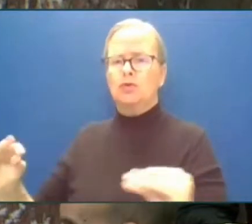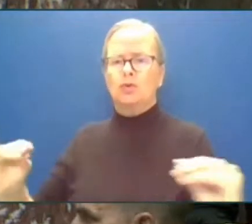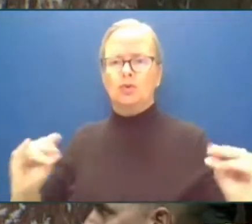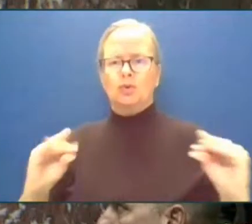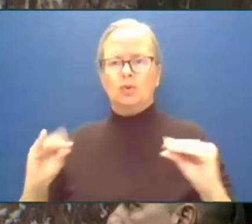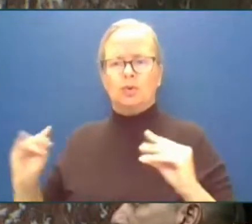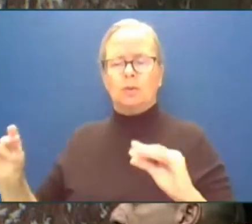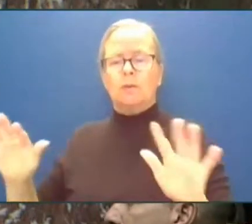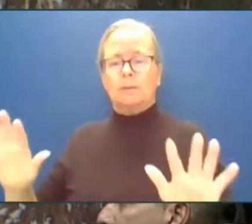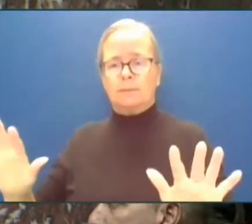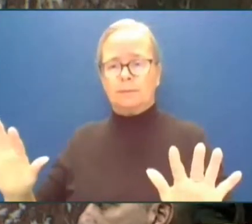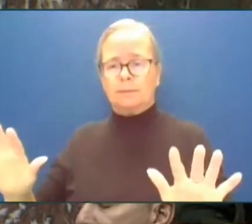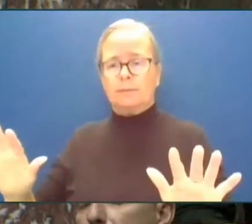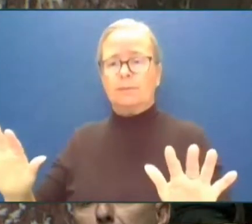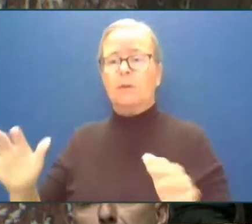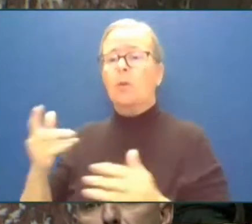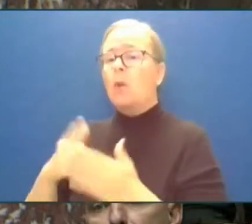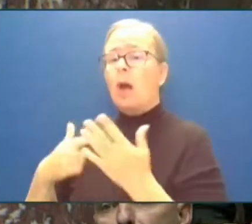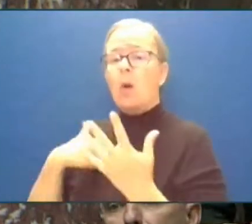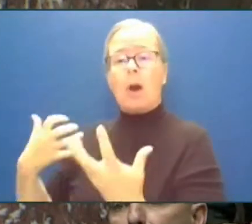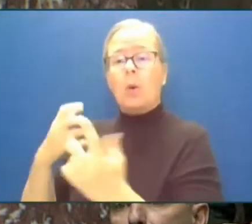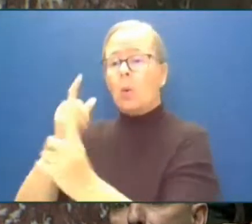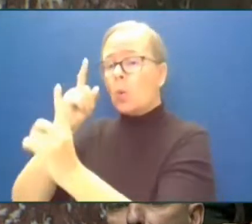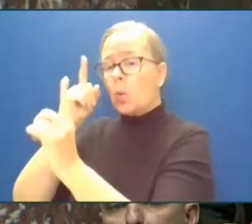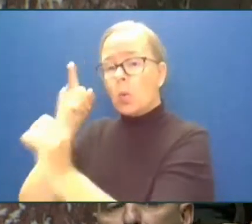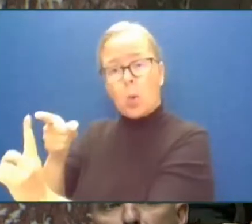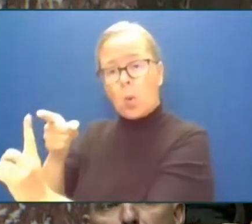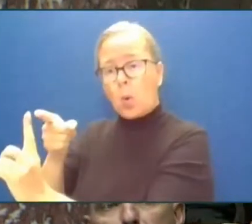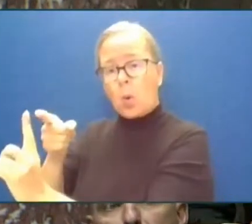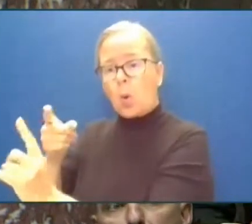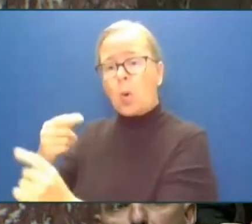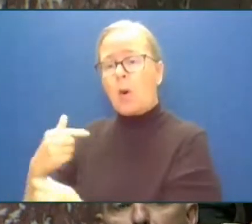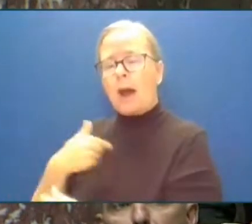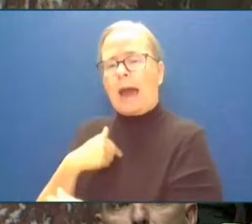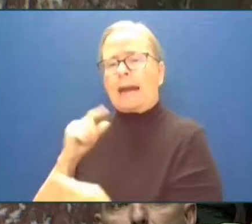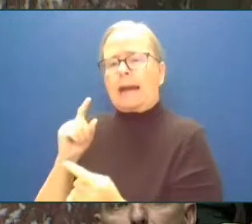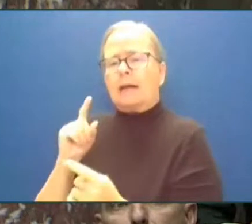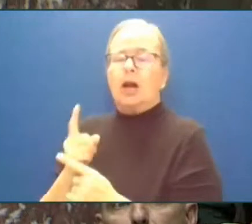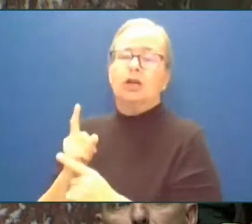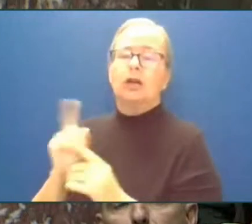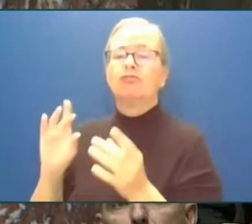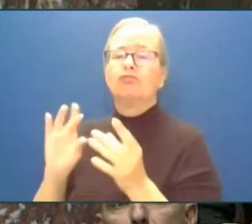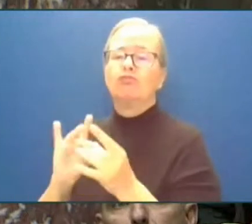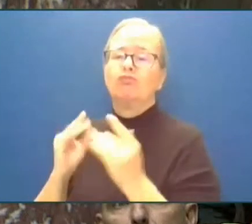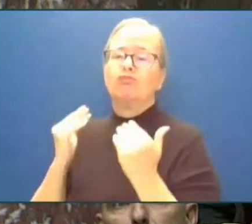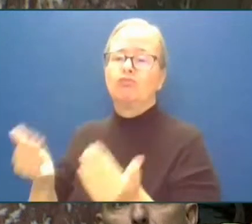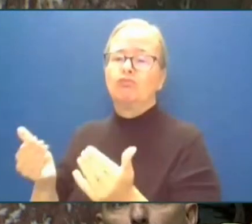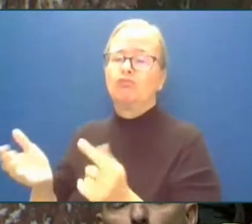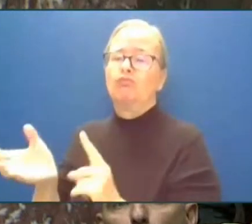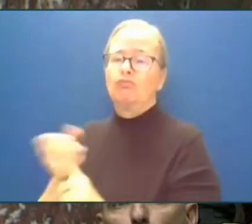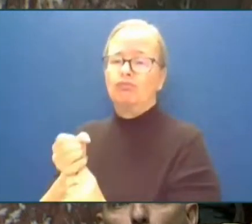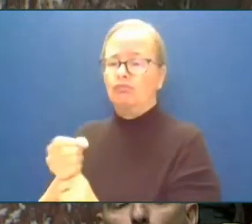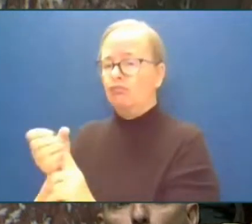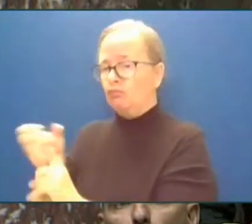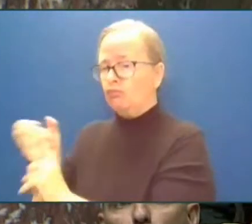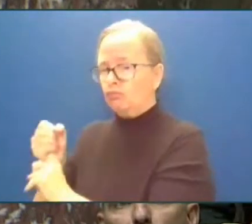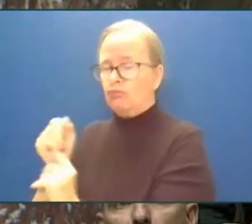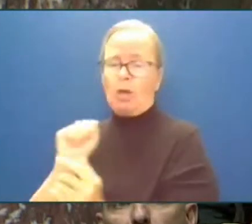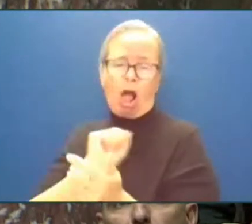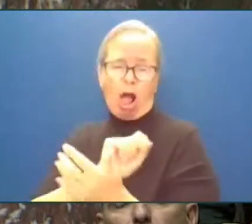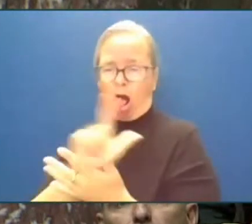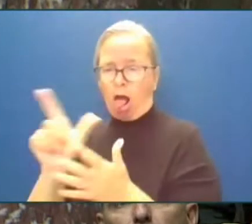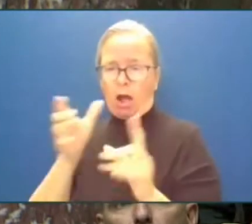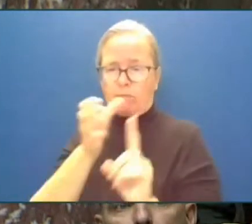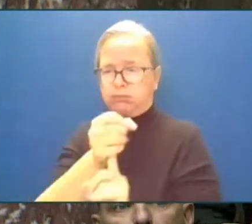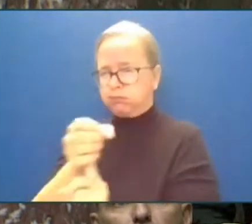you cannot simply arrest your way out of this problem. I said that that it is a necessary but not